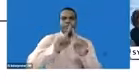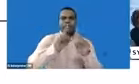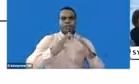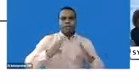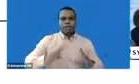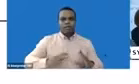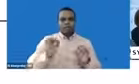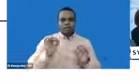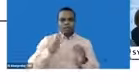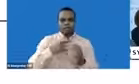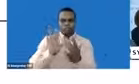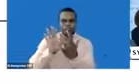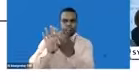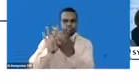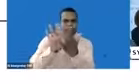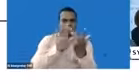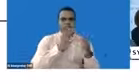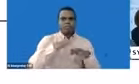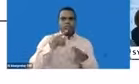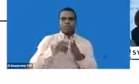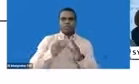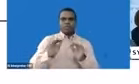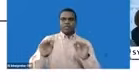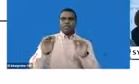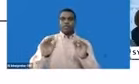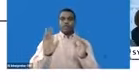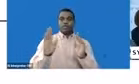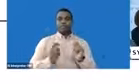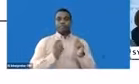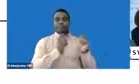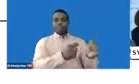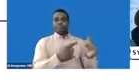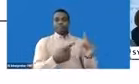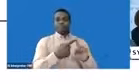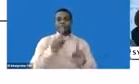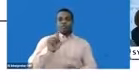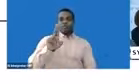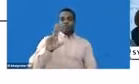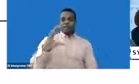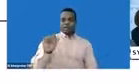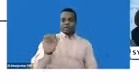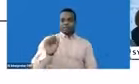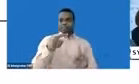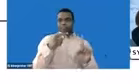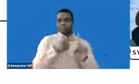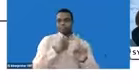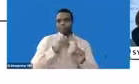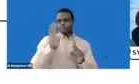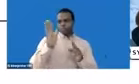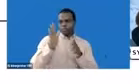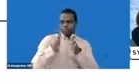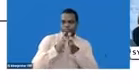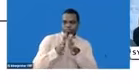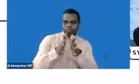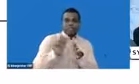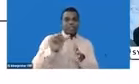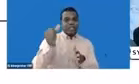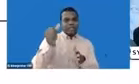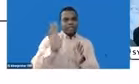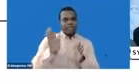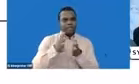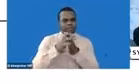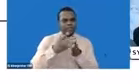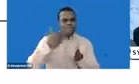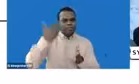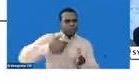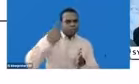then talk to us a little bit about the curriculum. Yes, thank you, Susanna, for the introduction. My